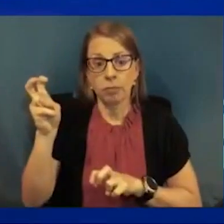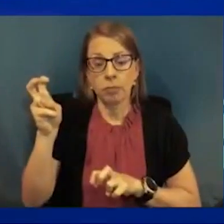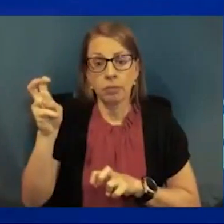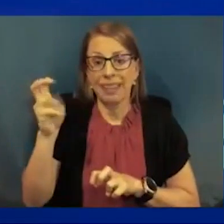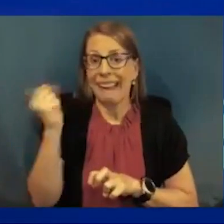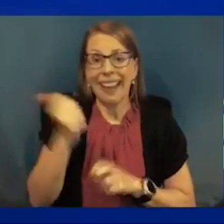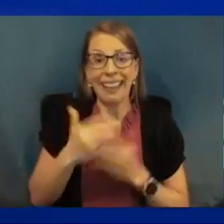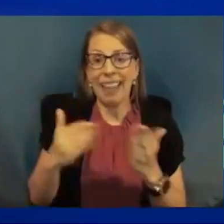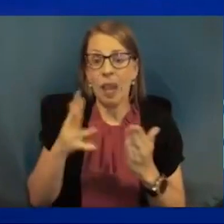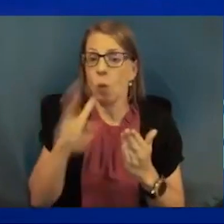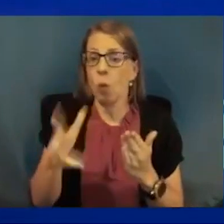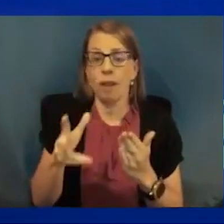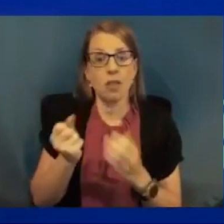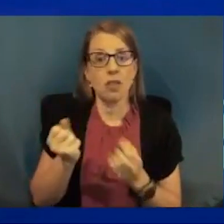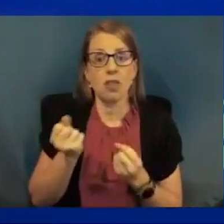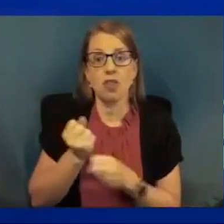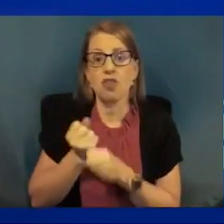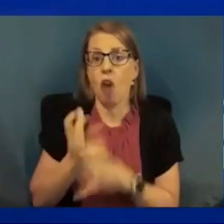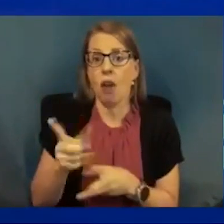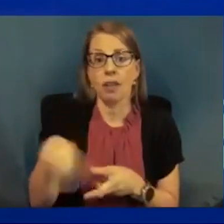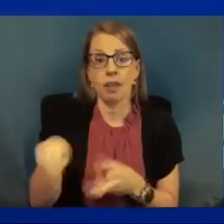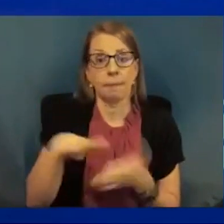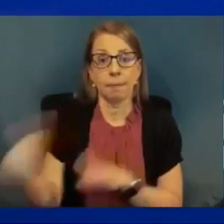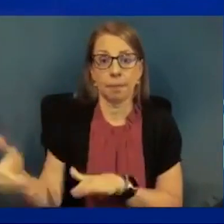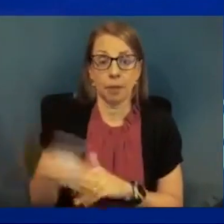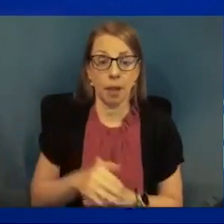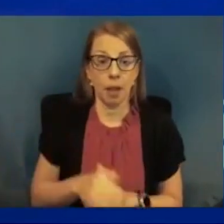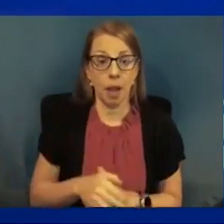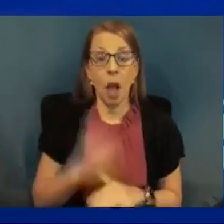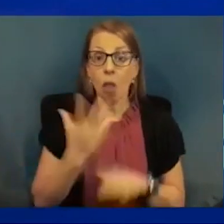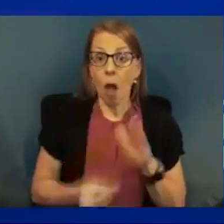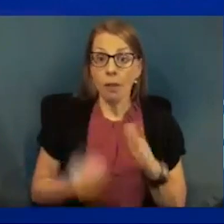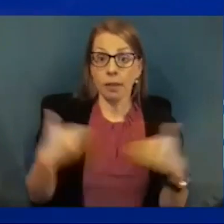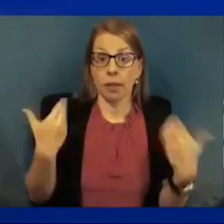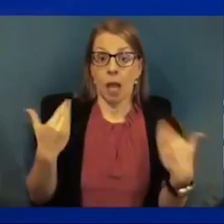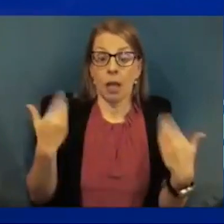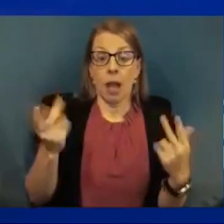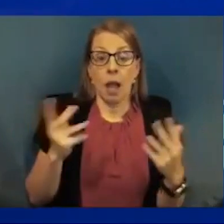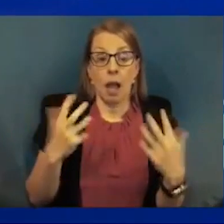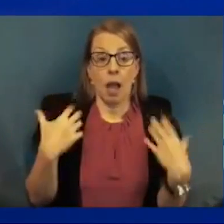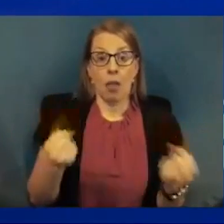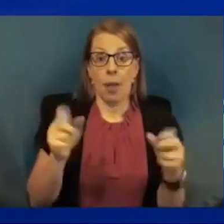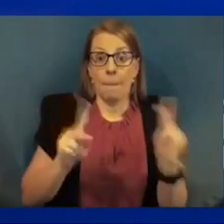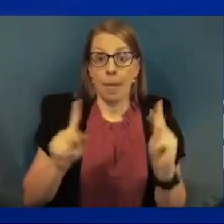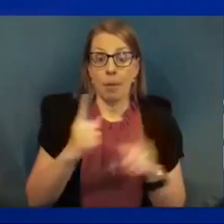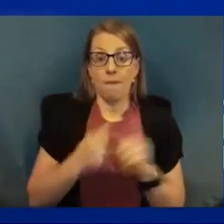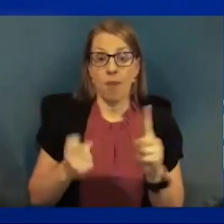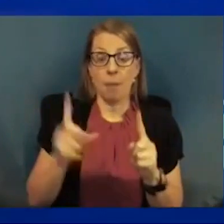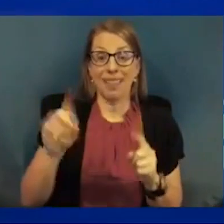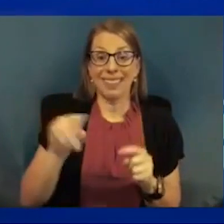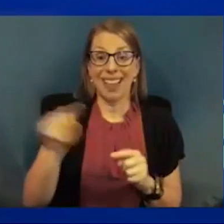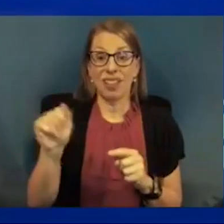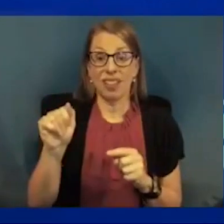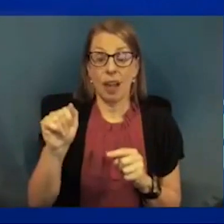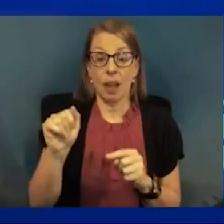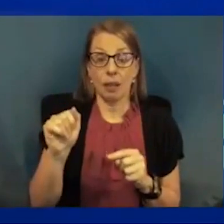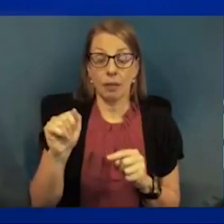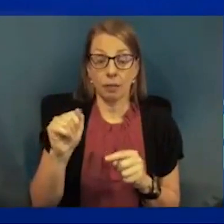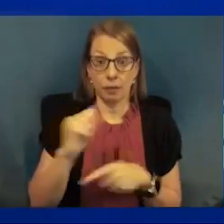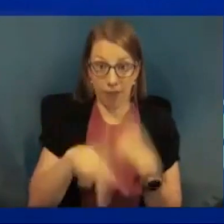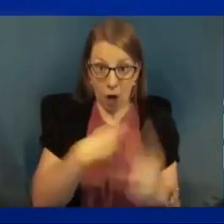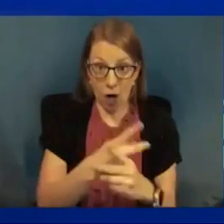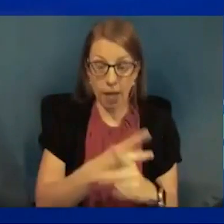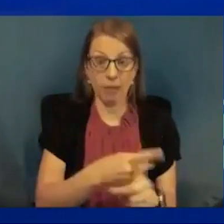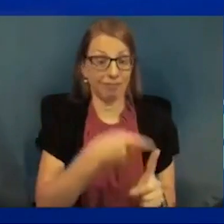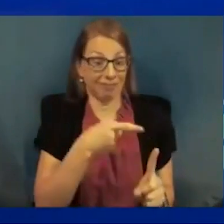to be careful with the data. Have we lost young, healthy people who've been vaccinated from the Delta variant? No. Have we lost unvaccinated young, healthy people? Absolutely, and we continue